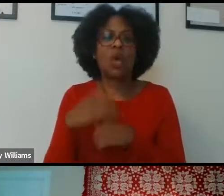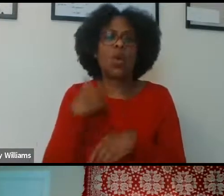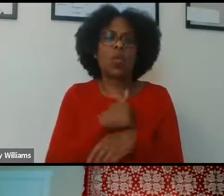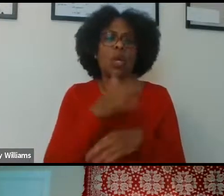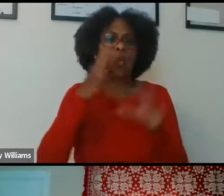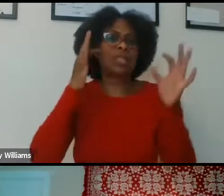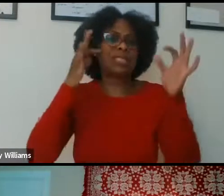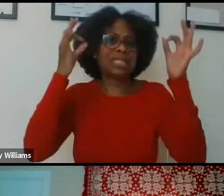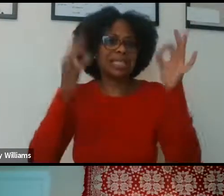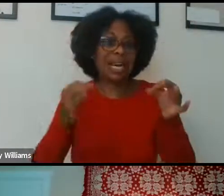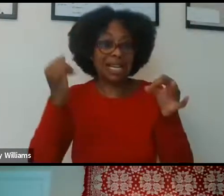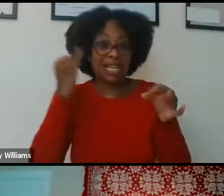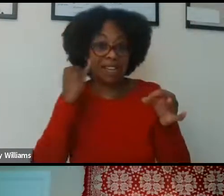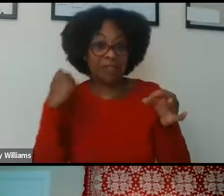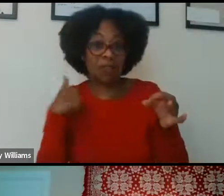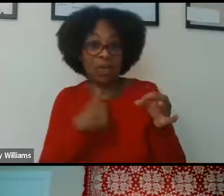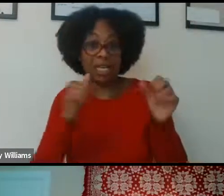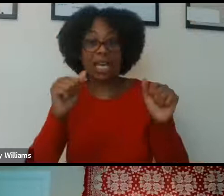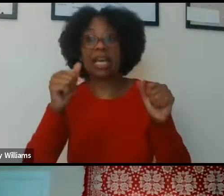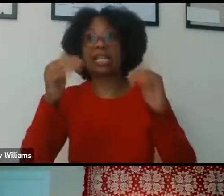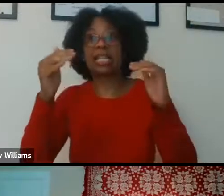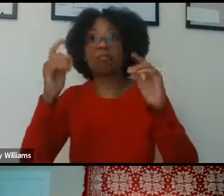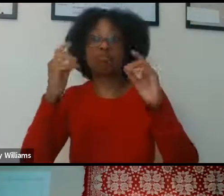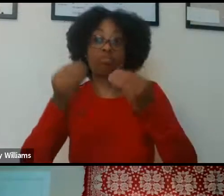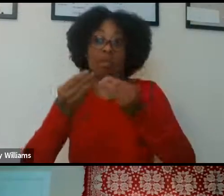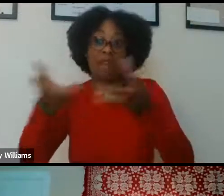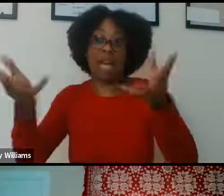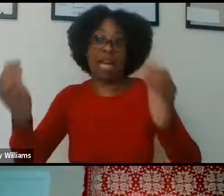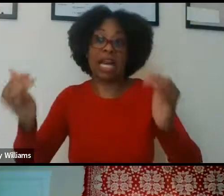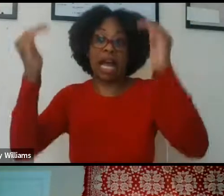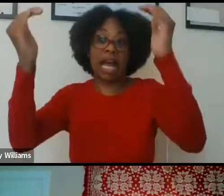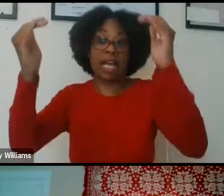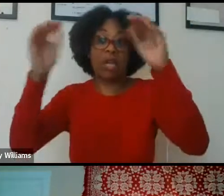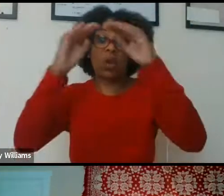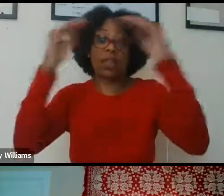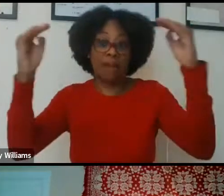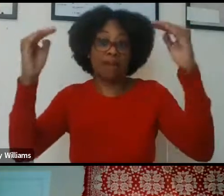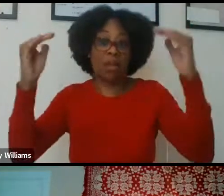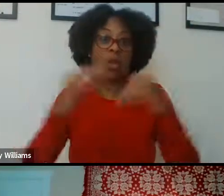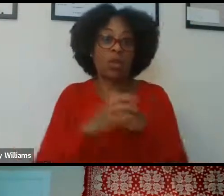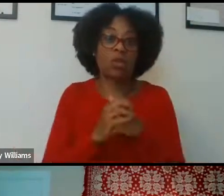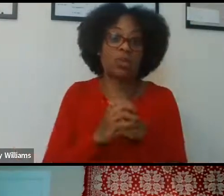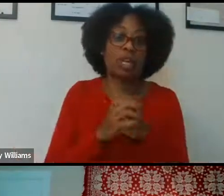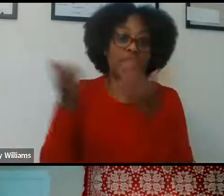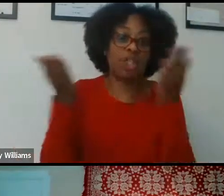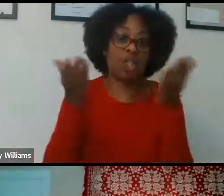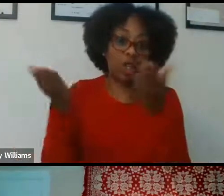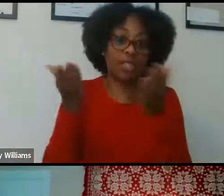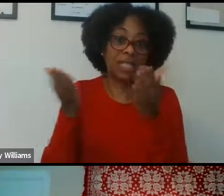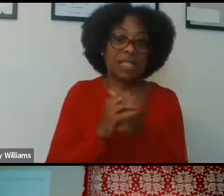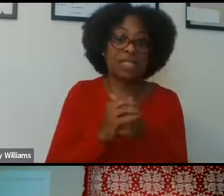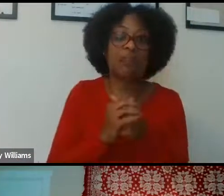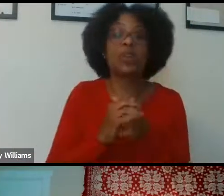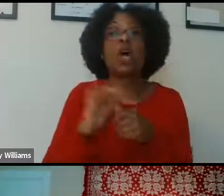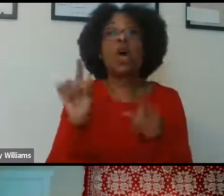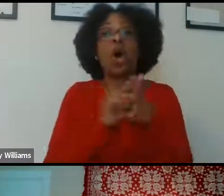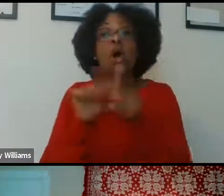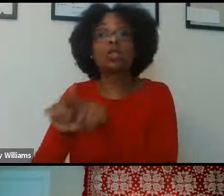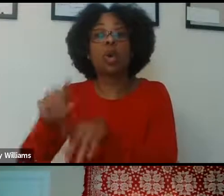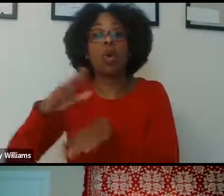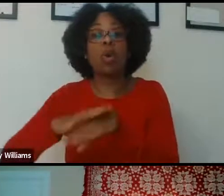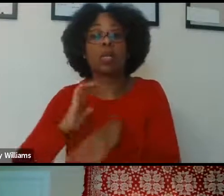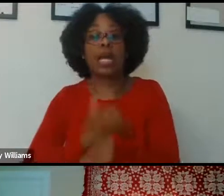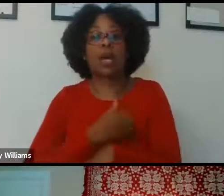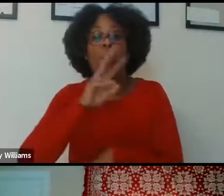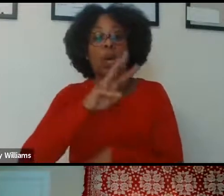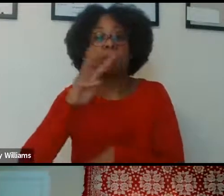can provide higher level of services to, the decision will be made at that point. We also, on our website, have a Get